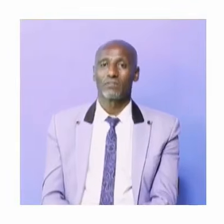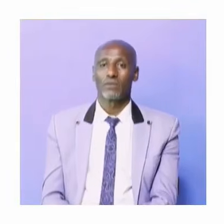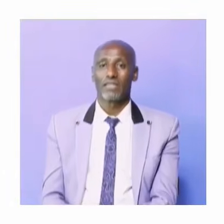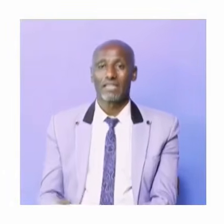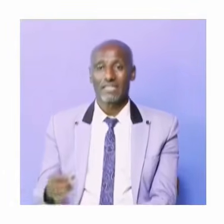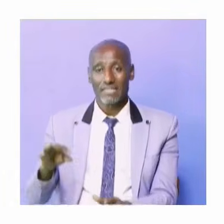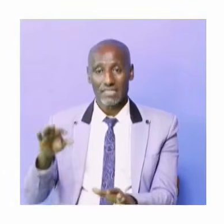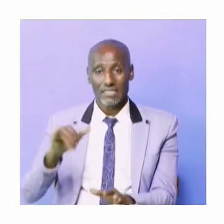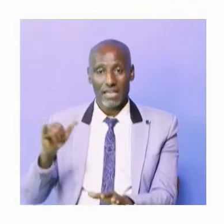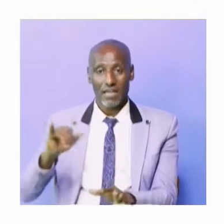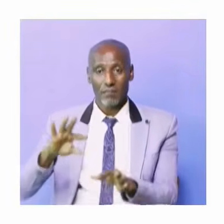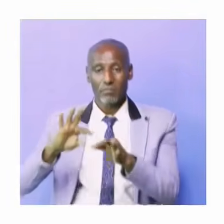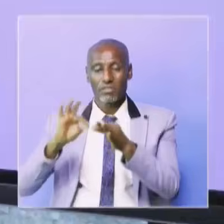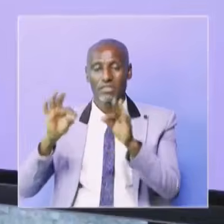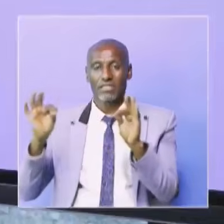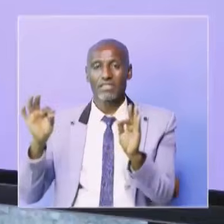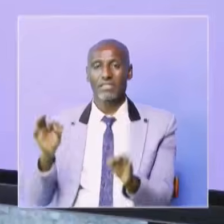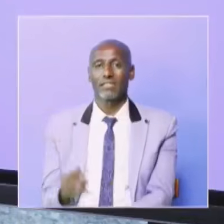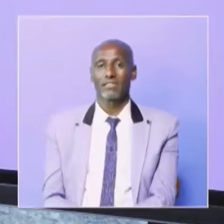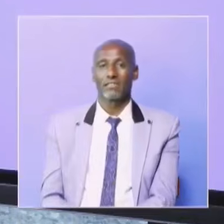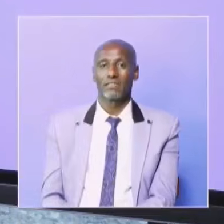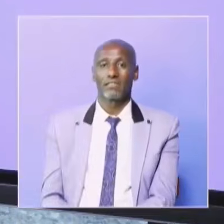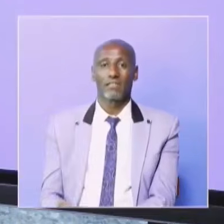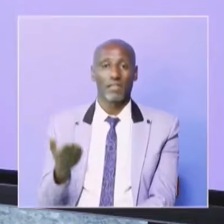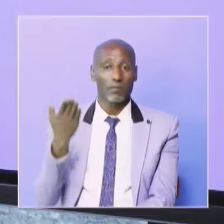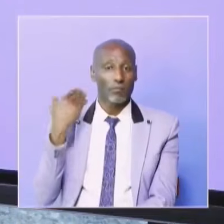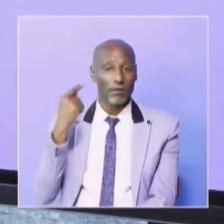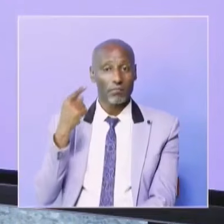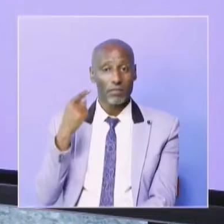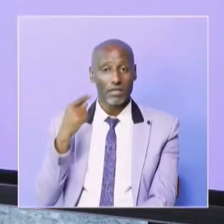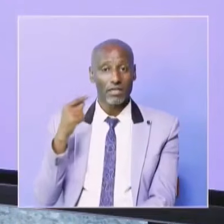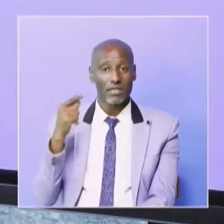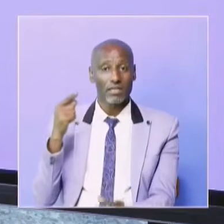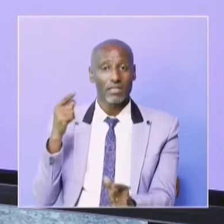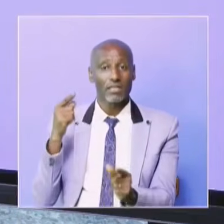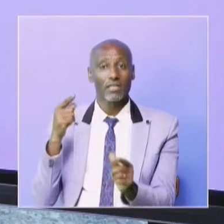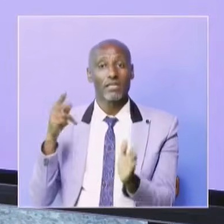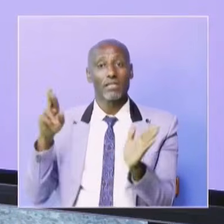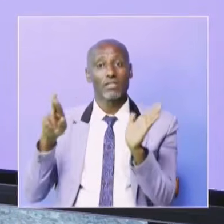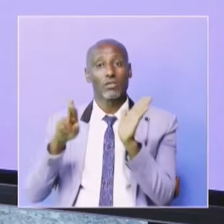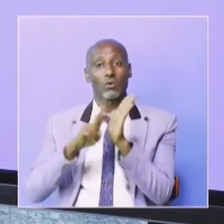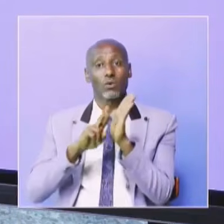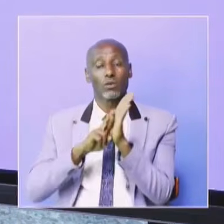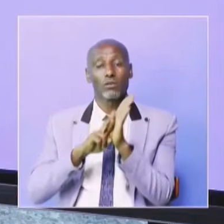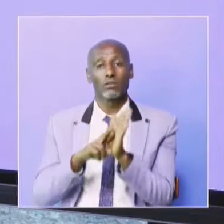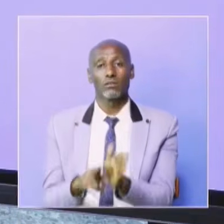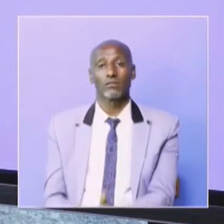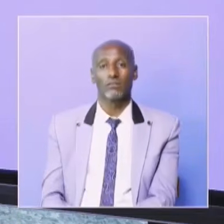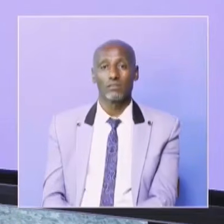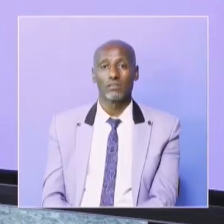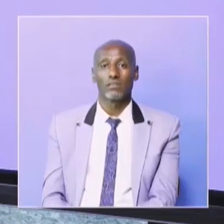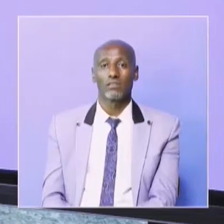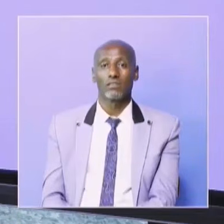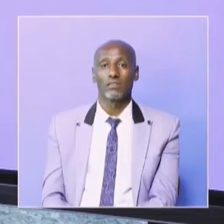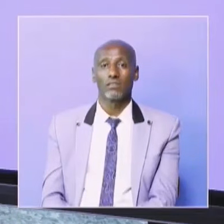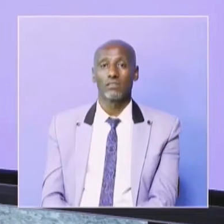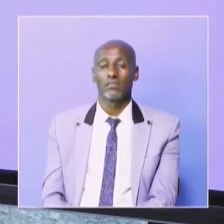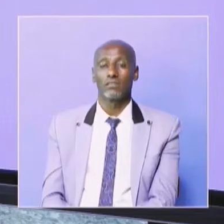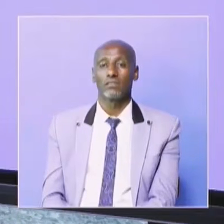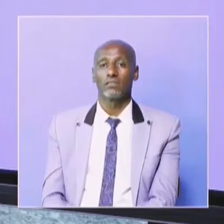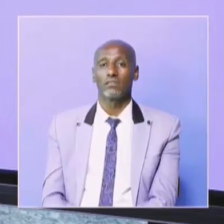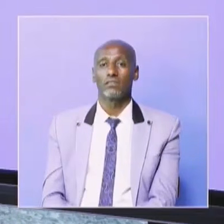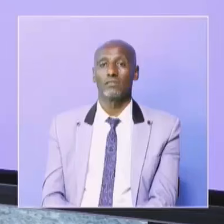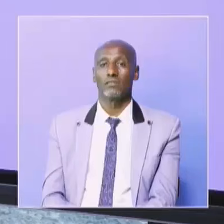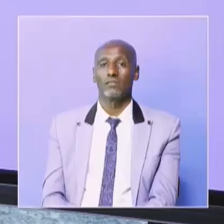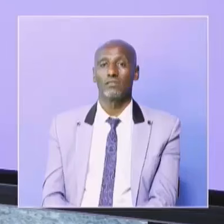sentence. Yes? Remember the rule. We are using what? Do. Right? So, if